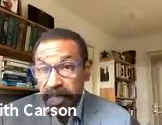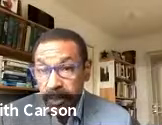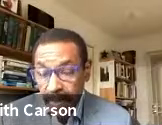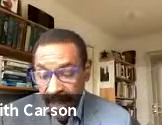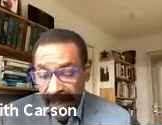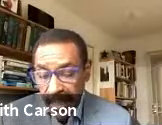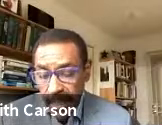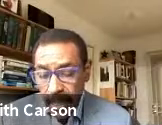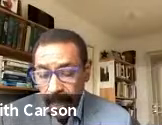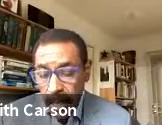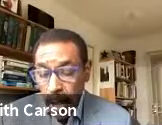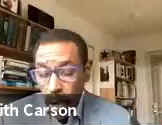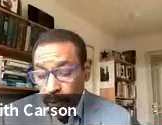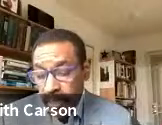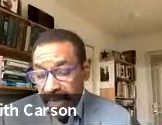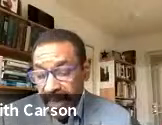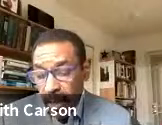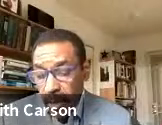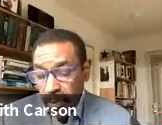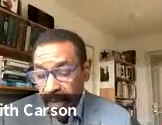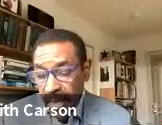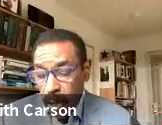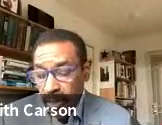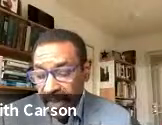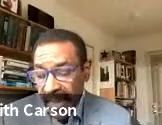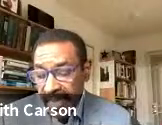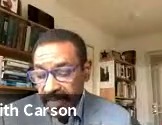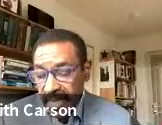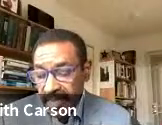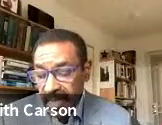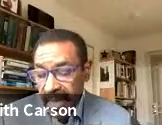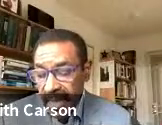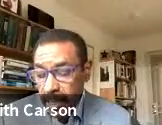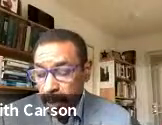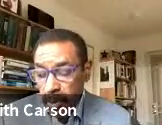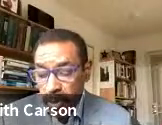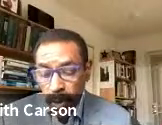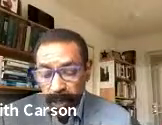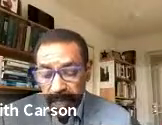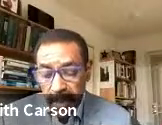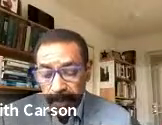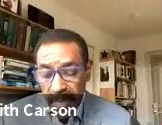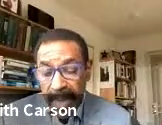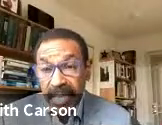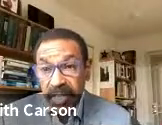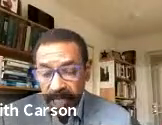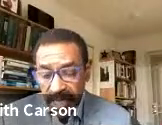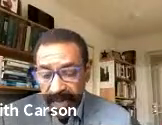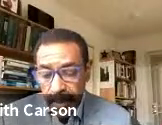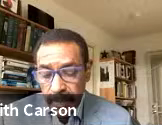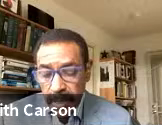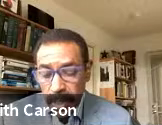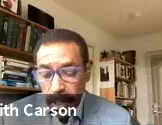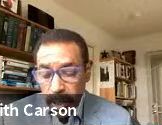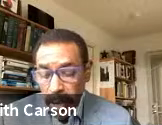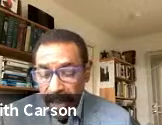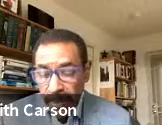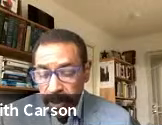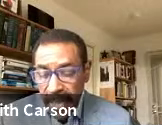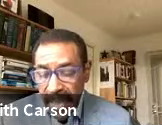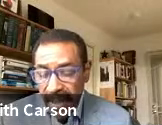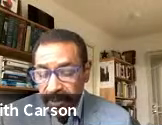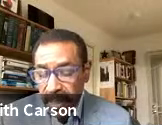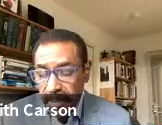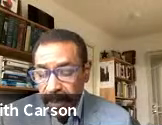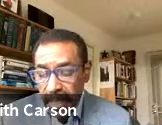your businesses back. Hopefully now that all the guidance has aligned both locally and at the state, you're